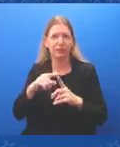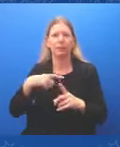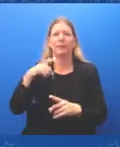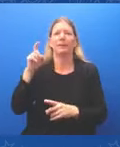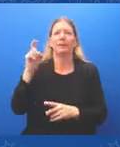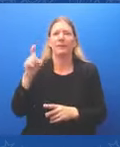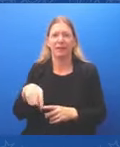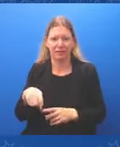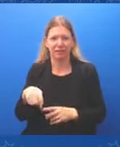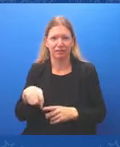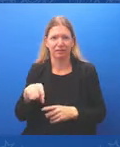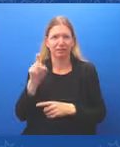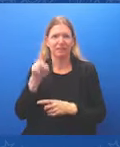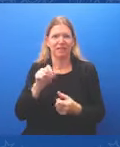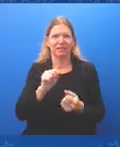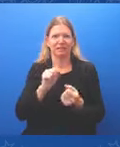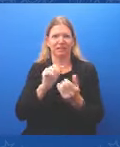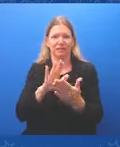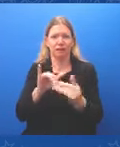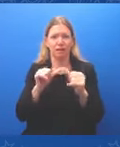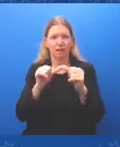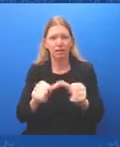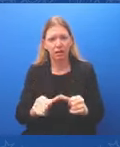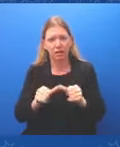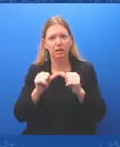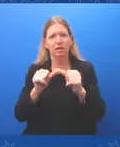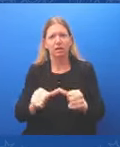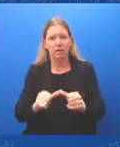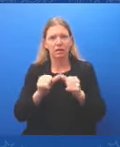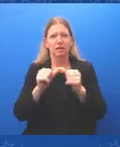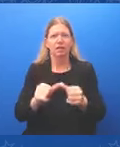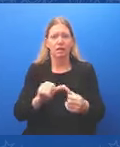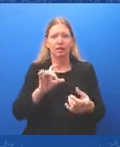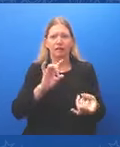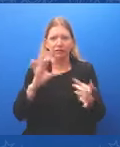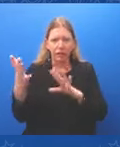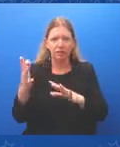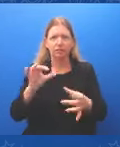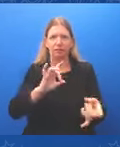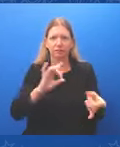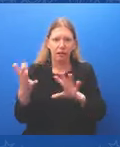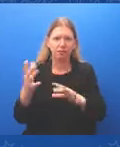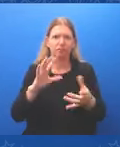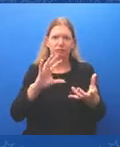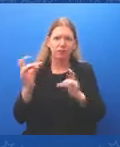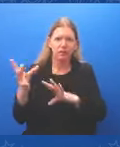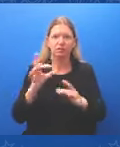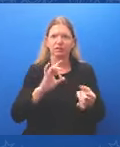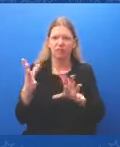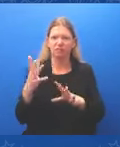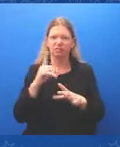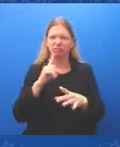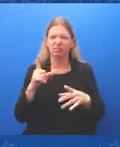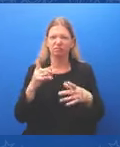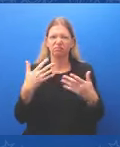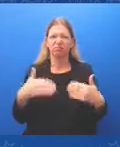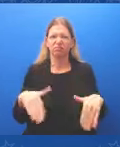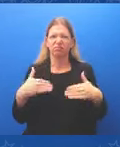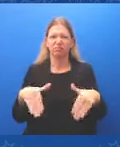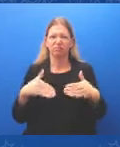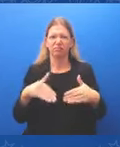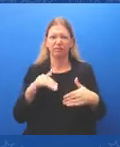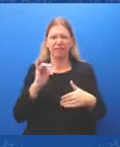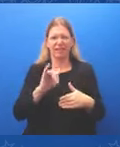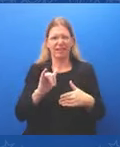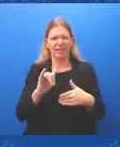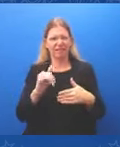many cases with the First Amendment. We got a lot to do. That's why I issued the country's first ever national strategy on countering